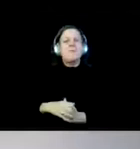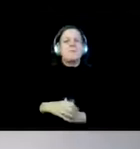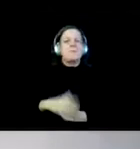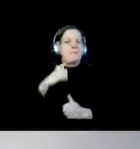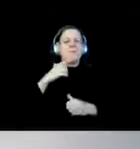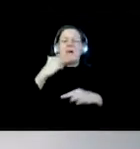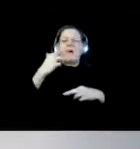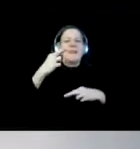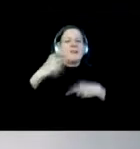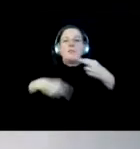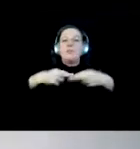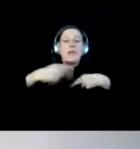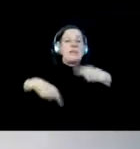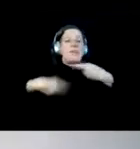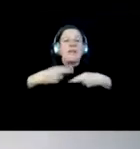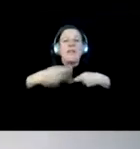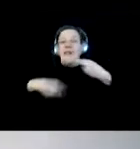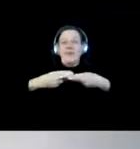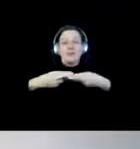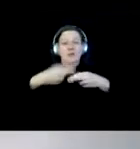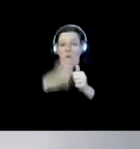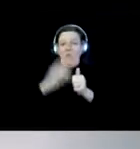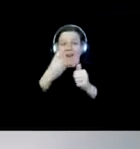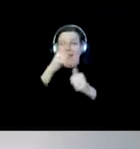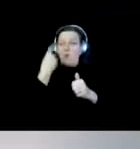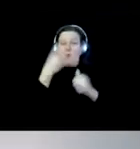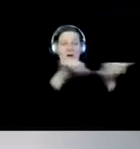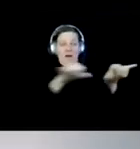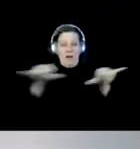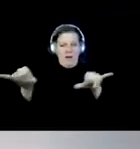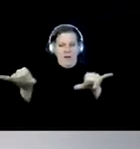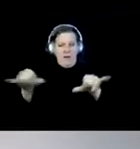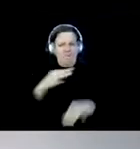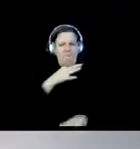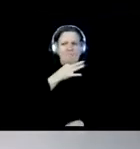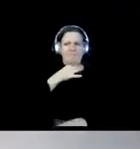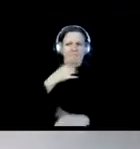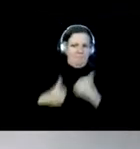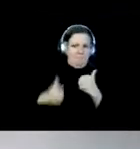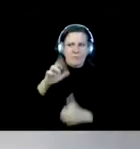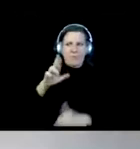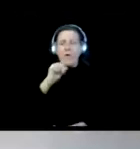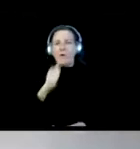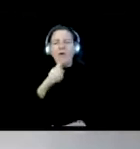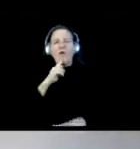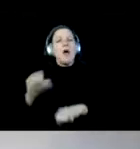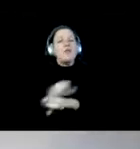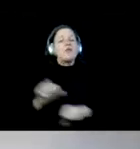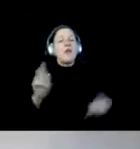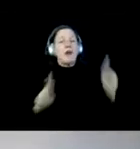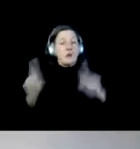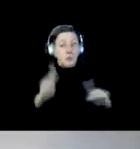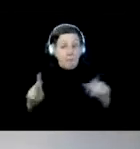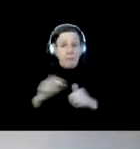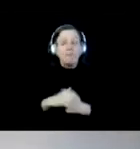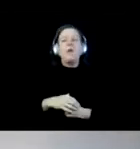of control, and everyone kind of looks the same. We almost question whether or not, you know, these are actual people or if